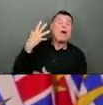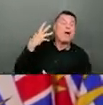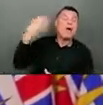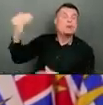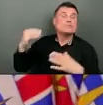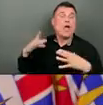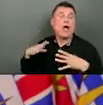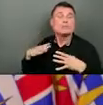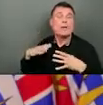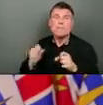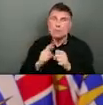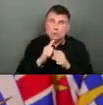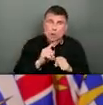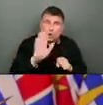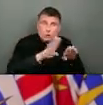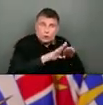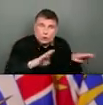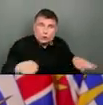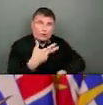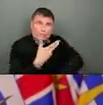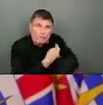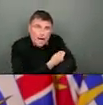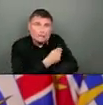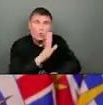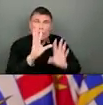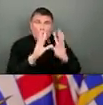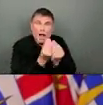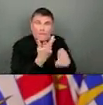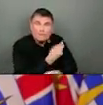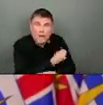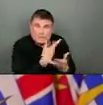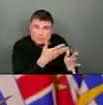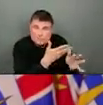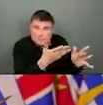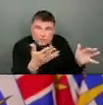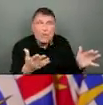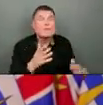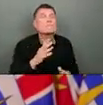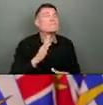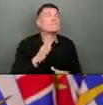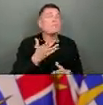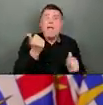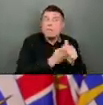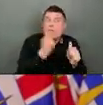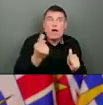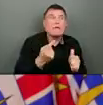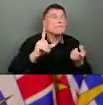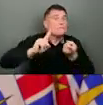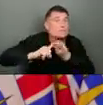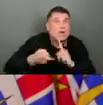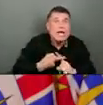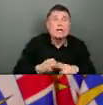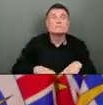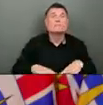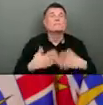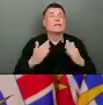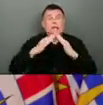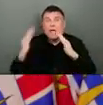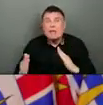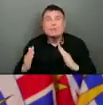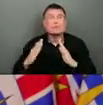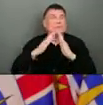to be traveling, encourage and help family members near and far to do the same. And book your second appointment when you're